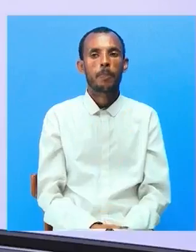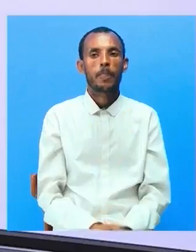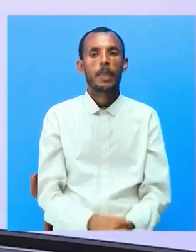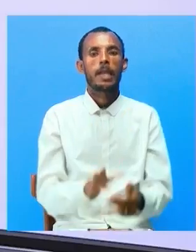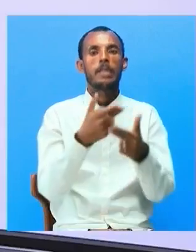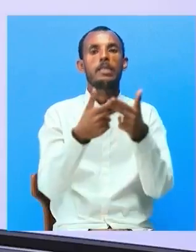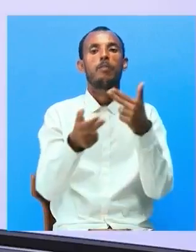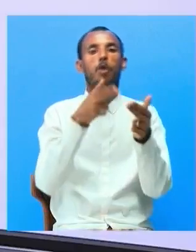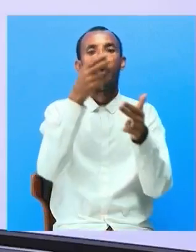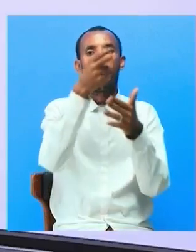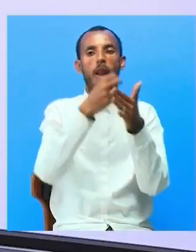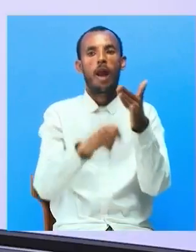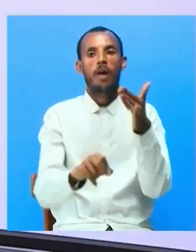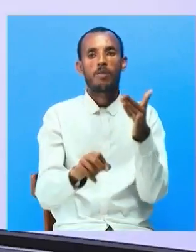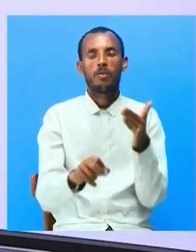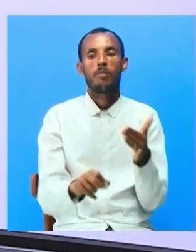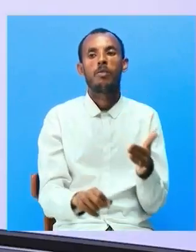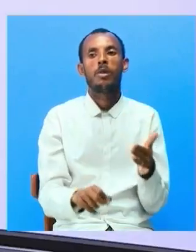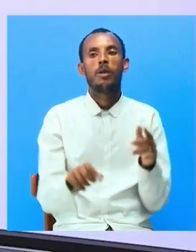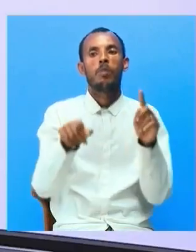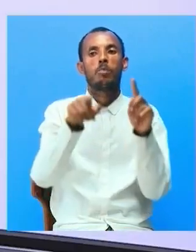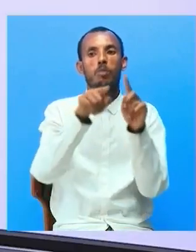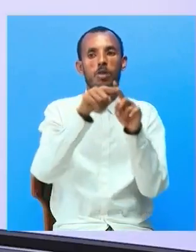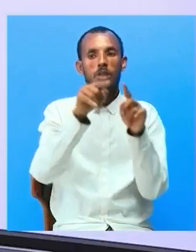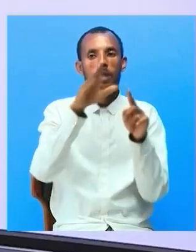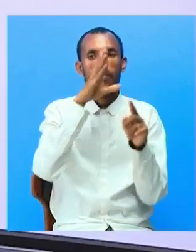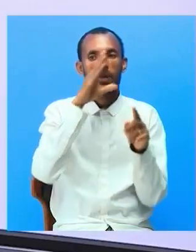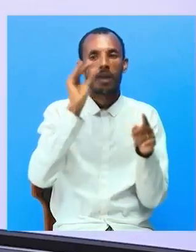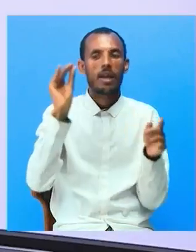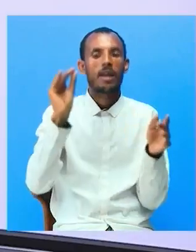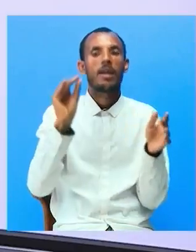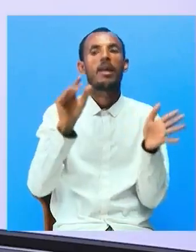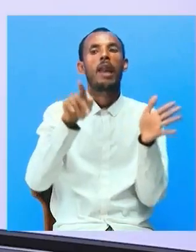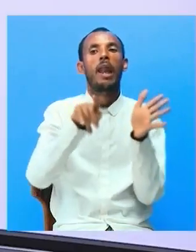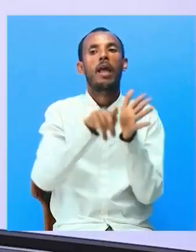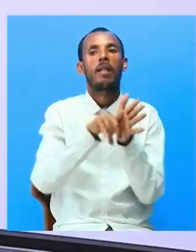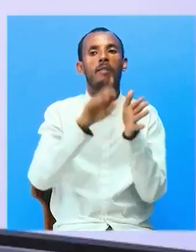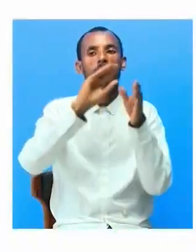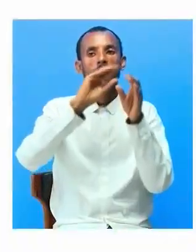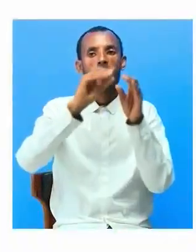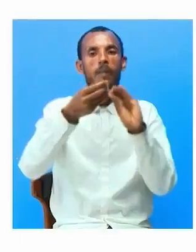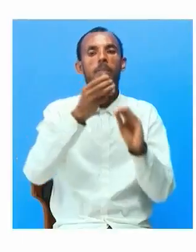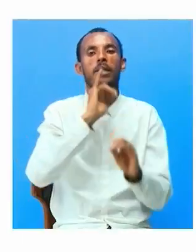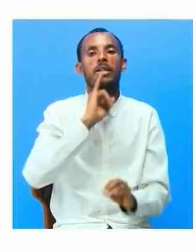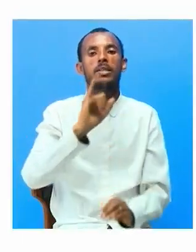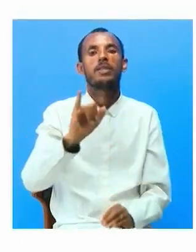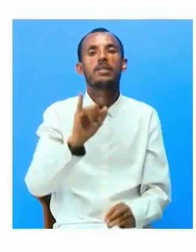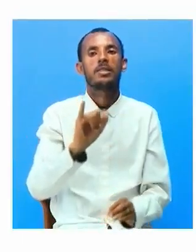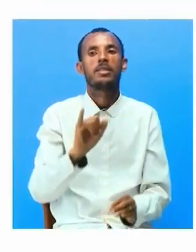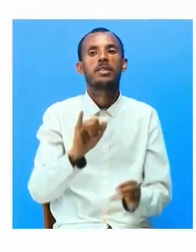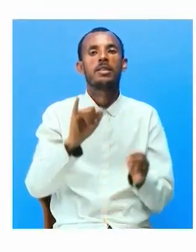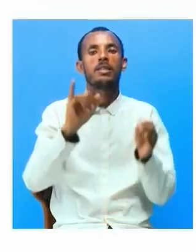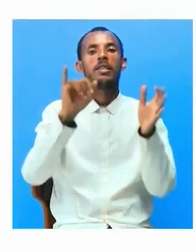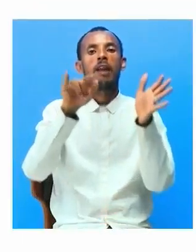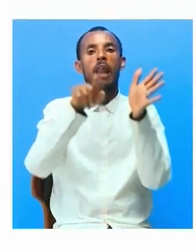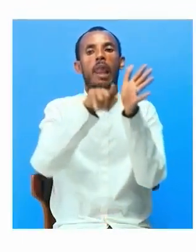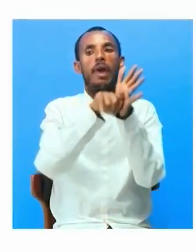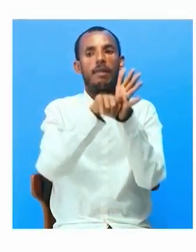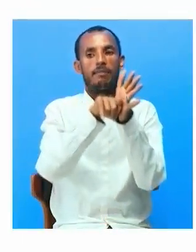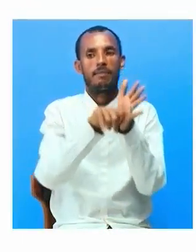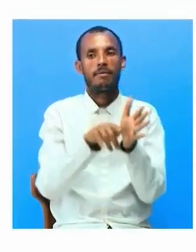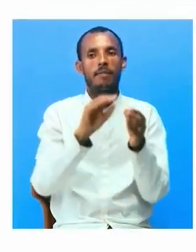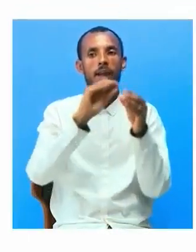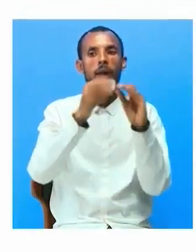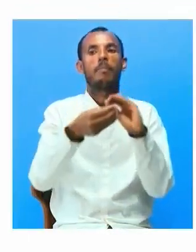The product of positive and negative number is negative. 1. The product